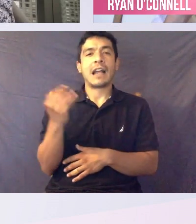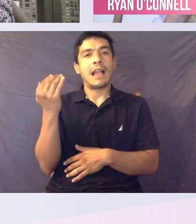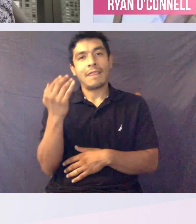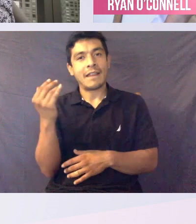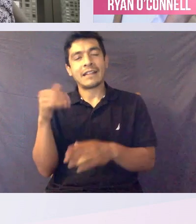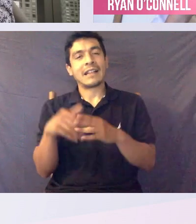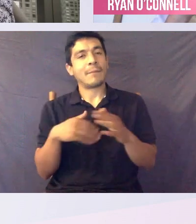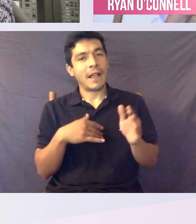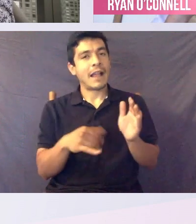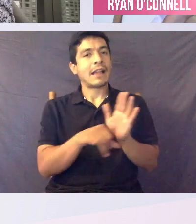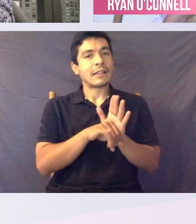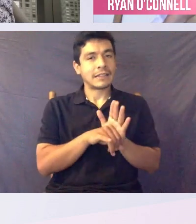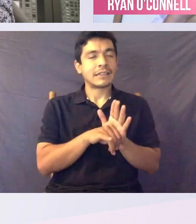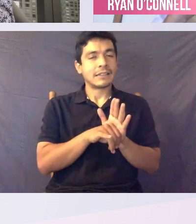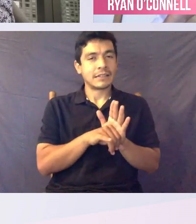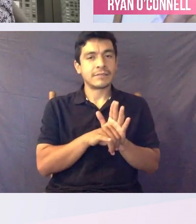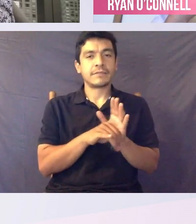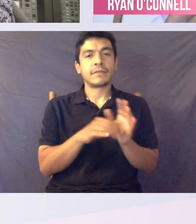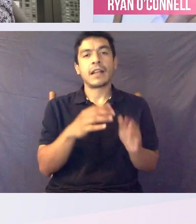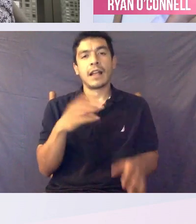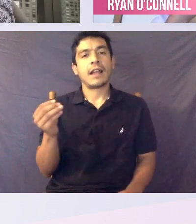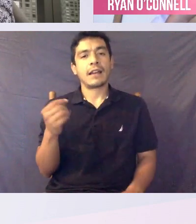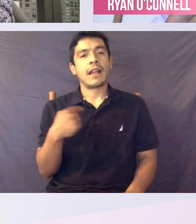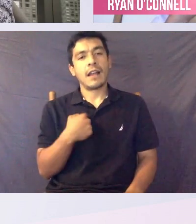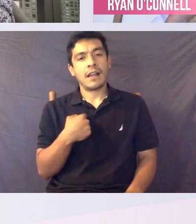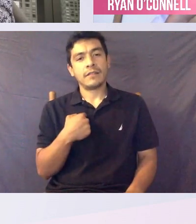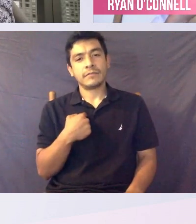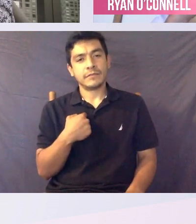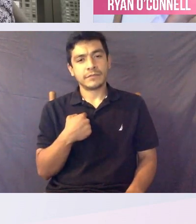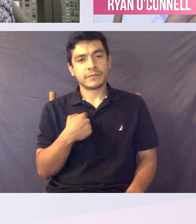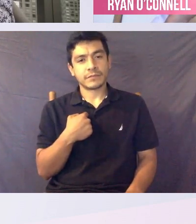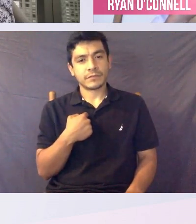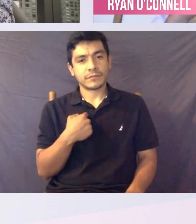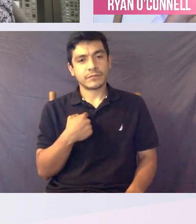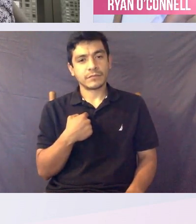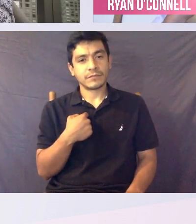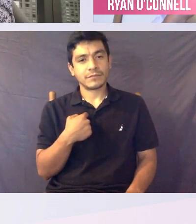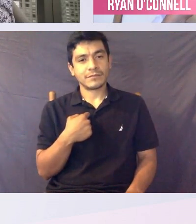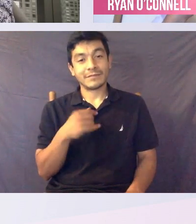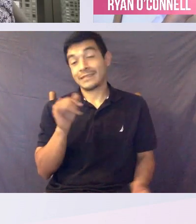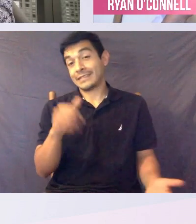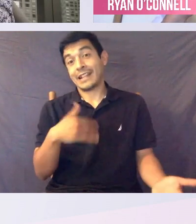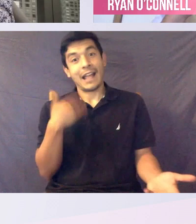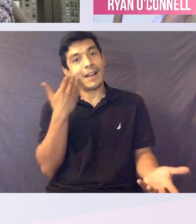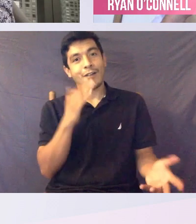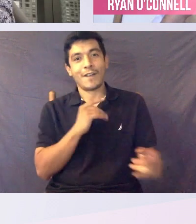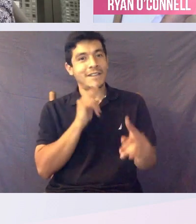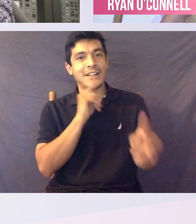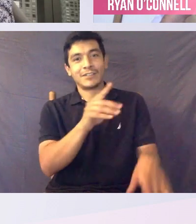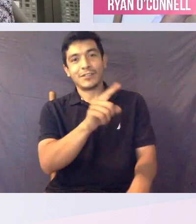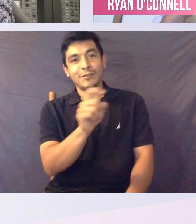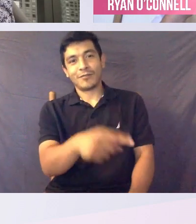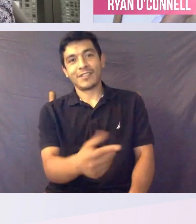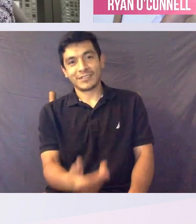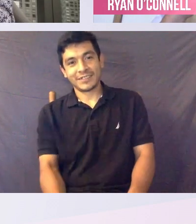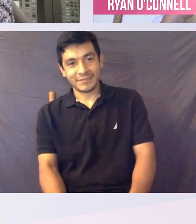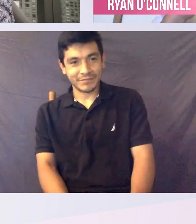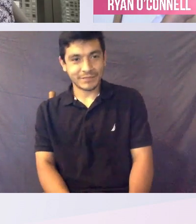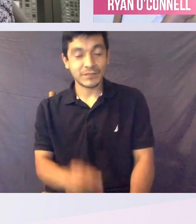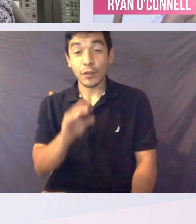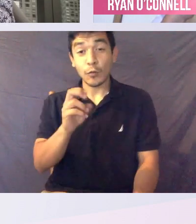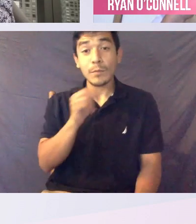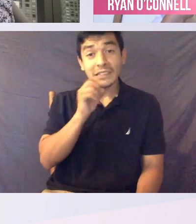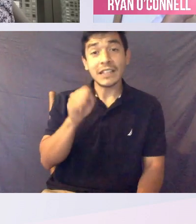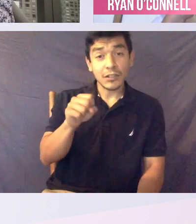identity and such as well. And yeah, so I don't know if I answered the question, but